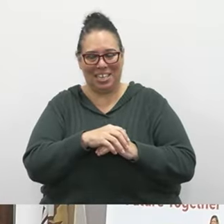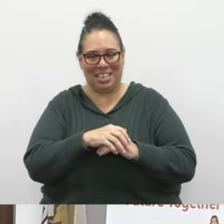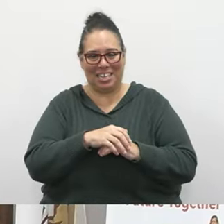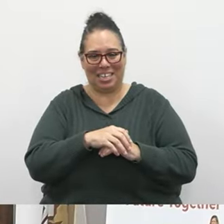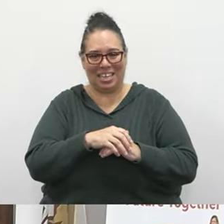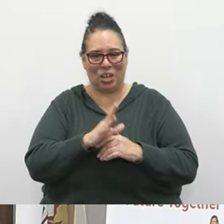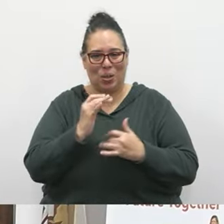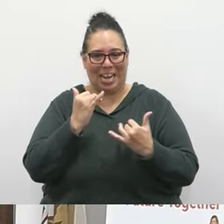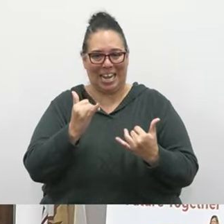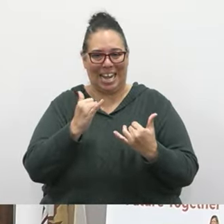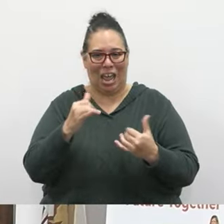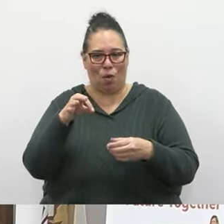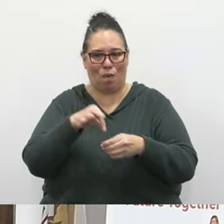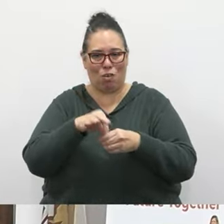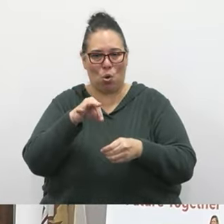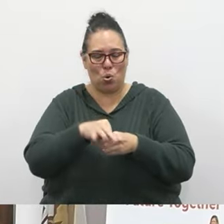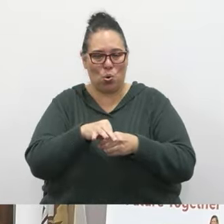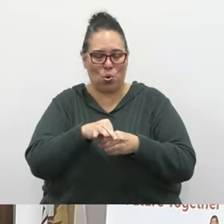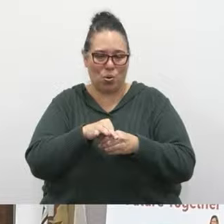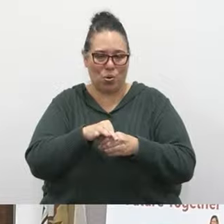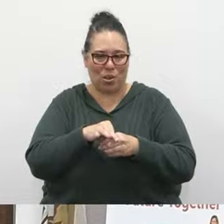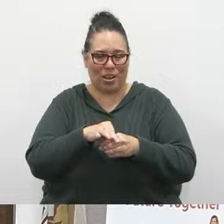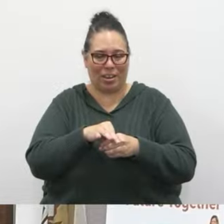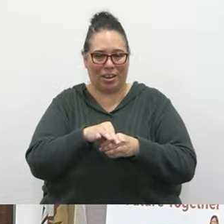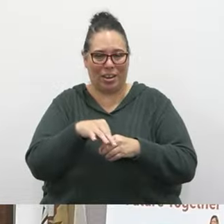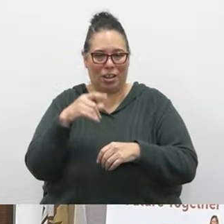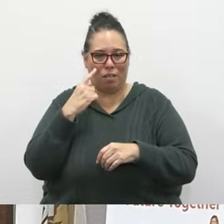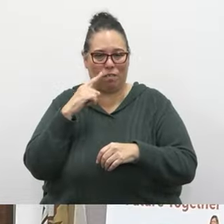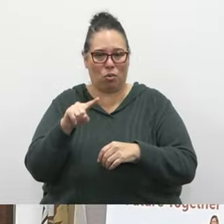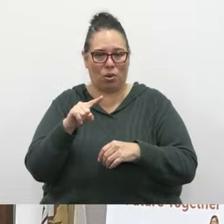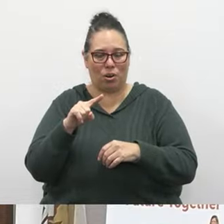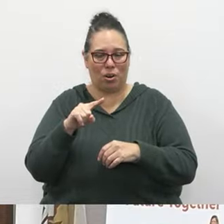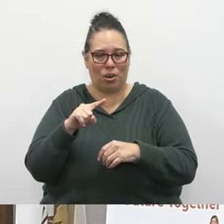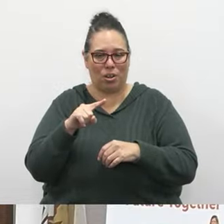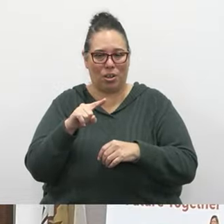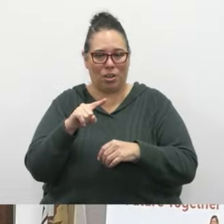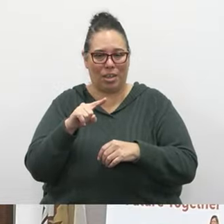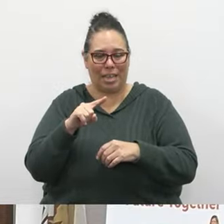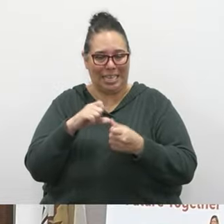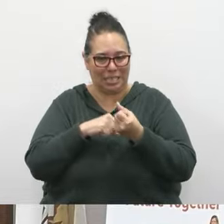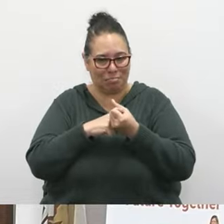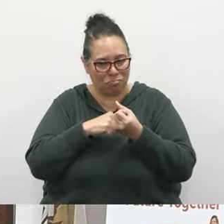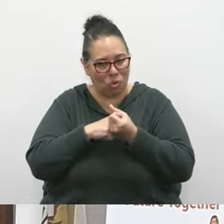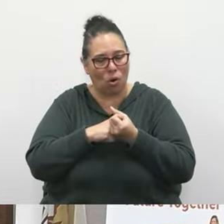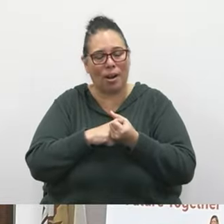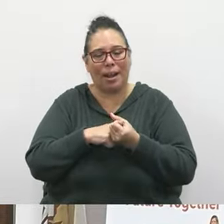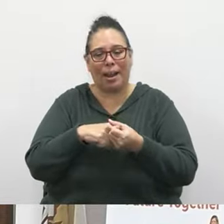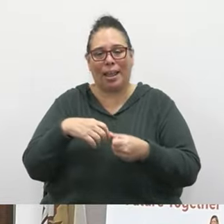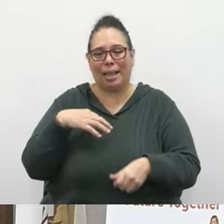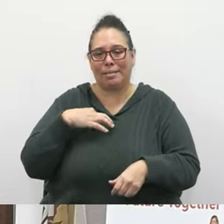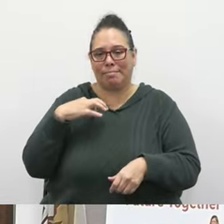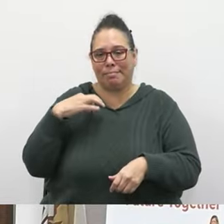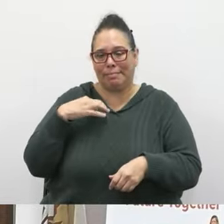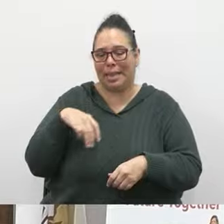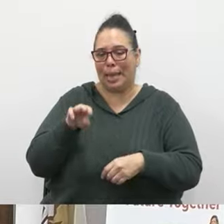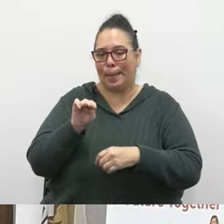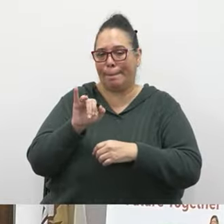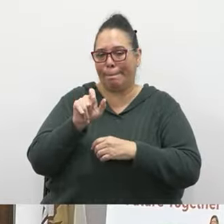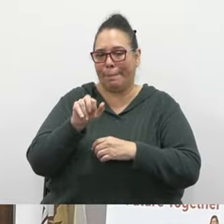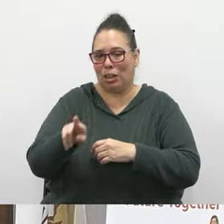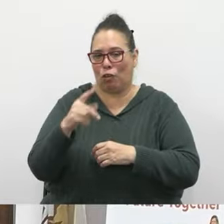We will now vote for member in favor of electing Member Miller as